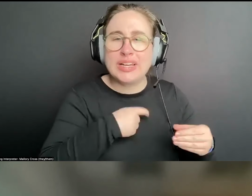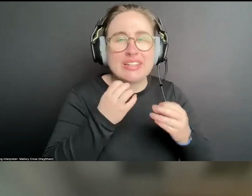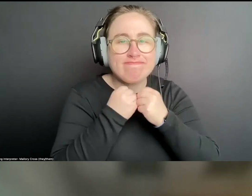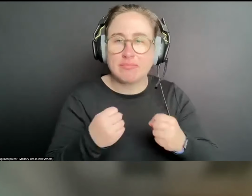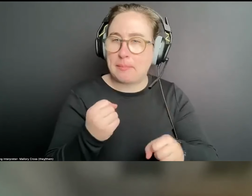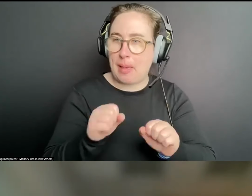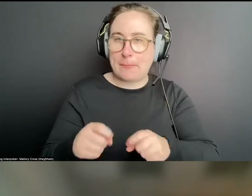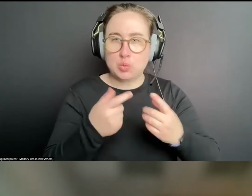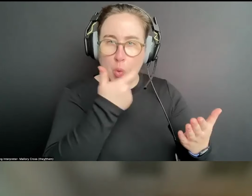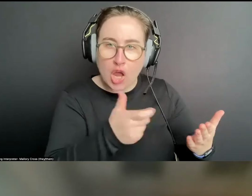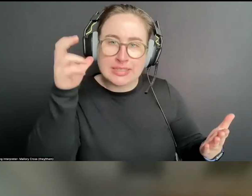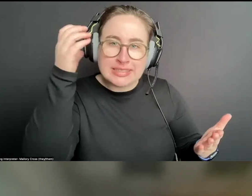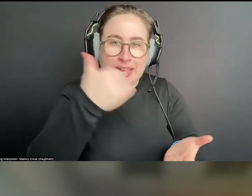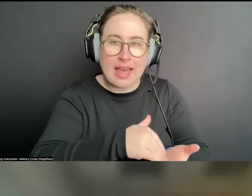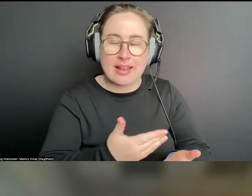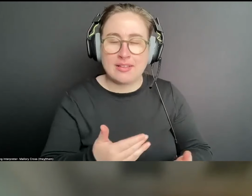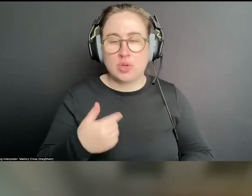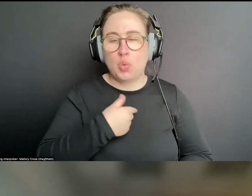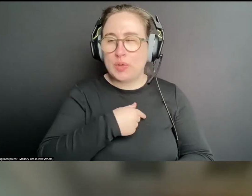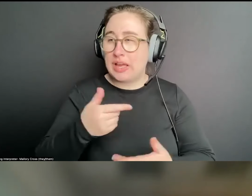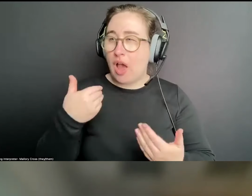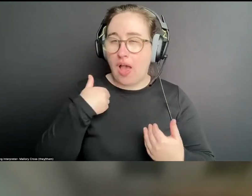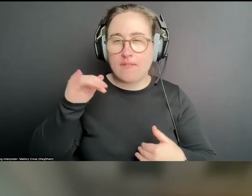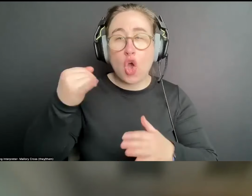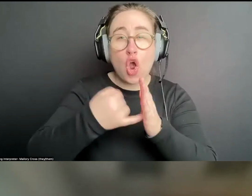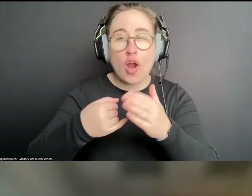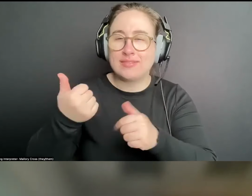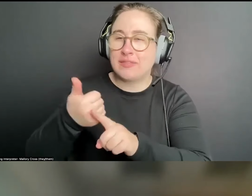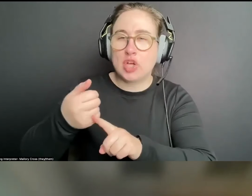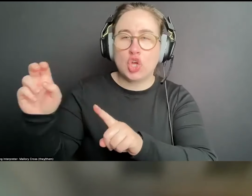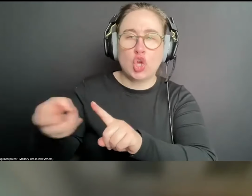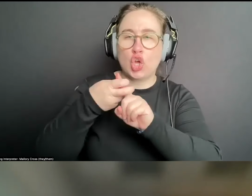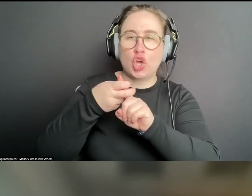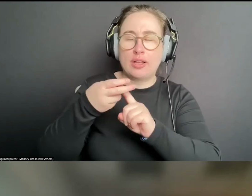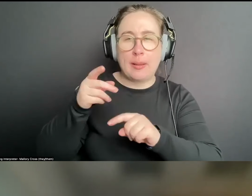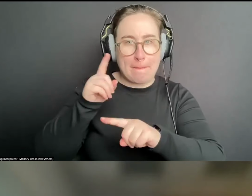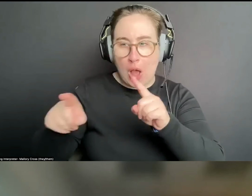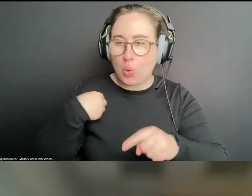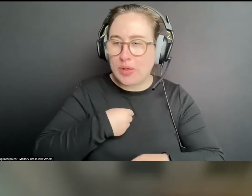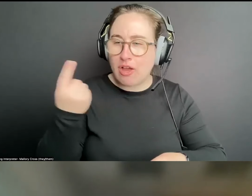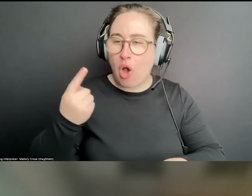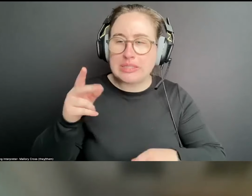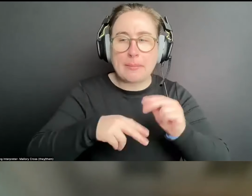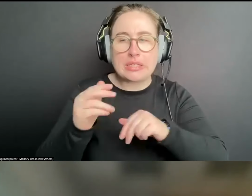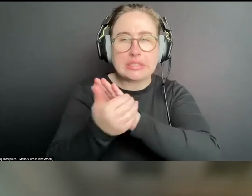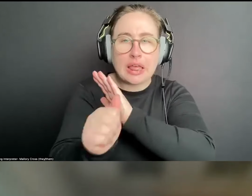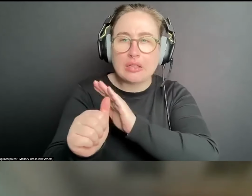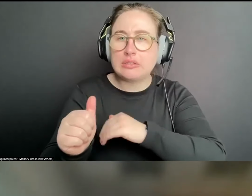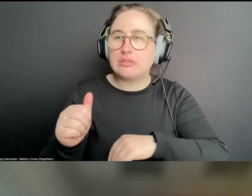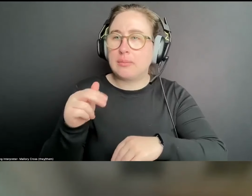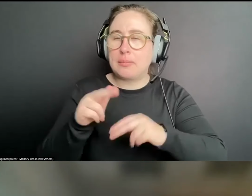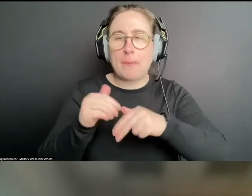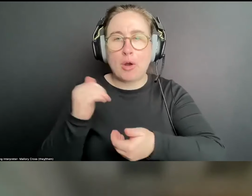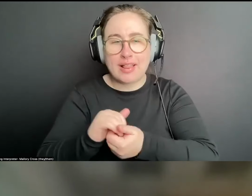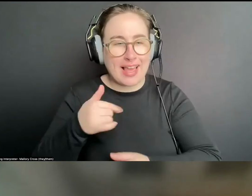tool to hook people in. But of course, we want to build skills, and we're always building partnerships. Like, I